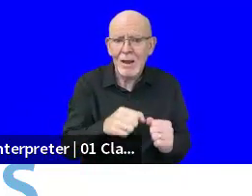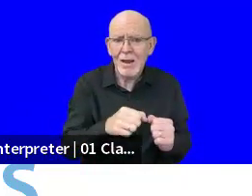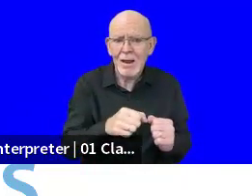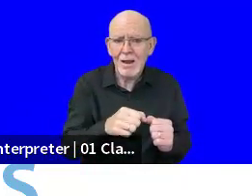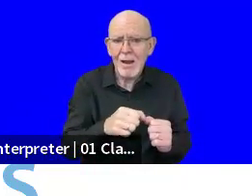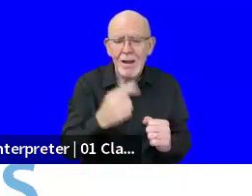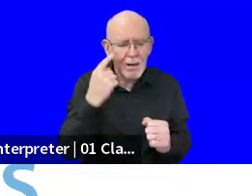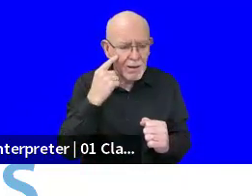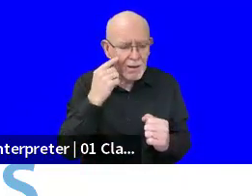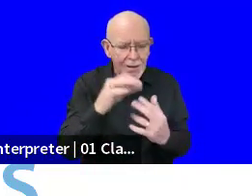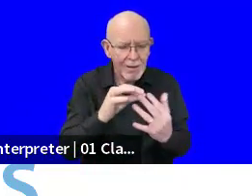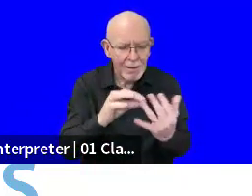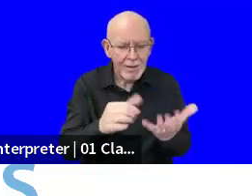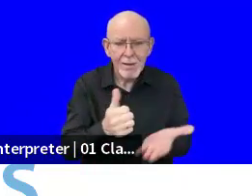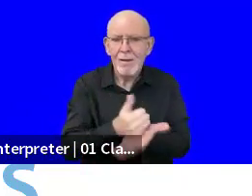Thanks, Alex.